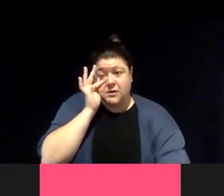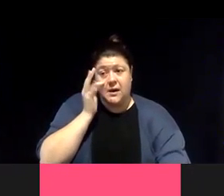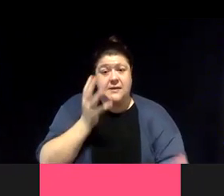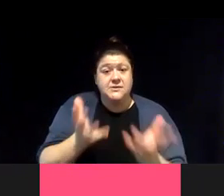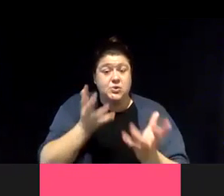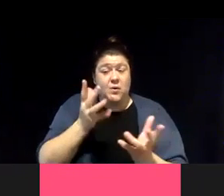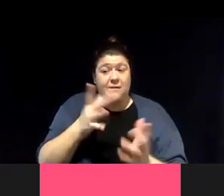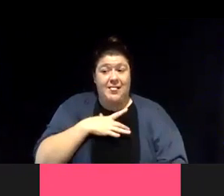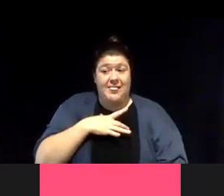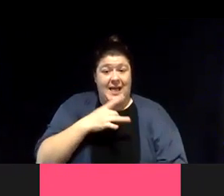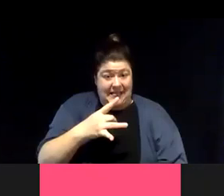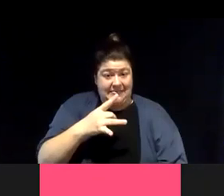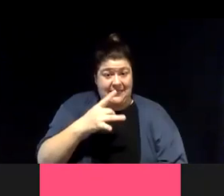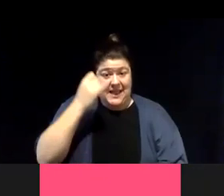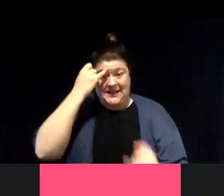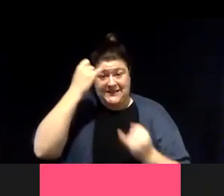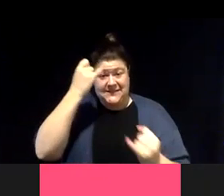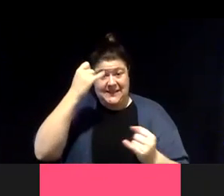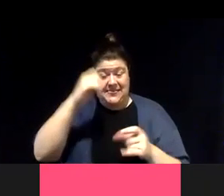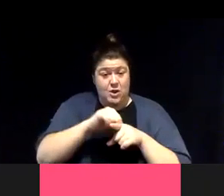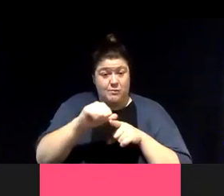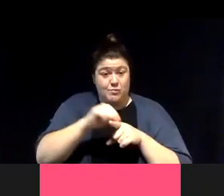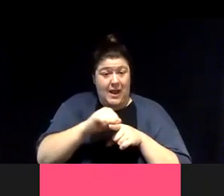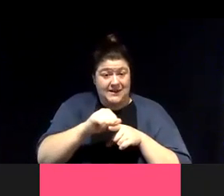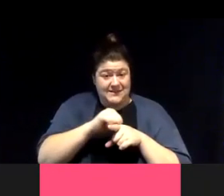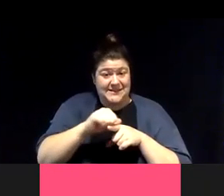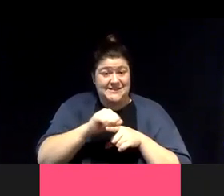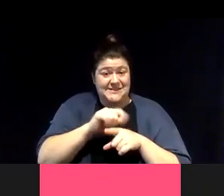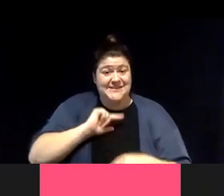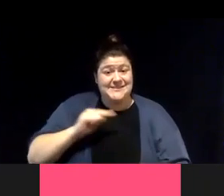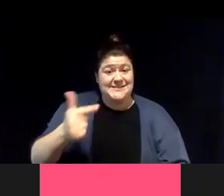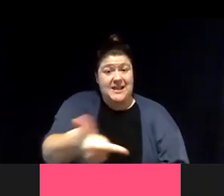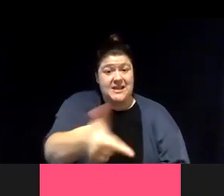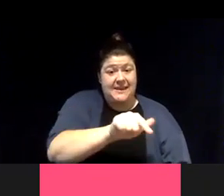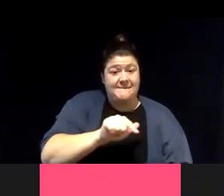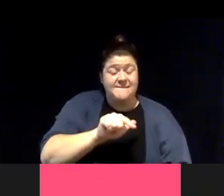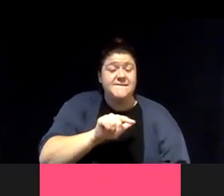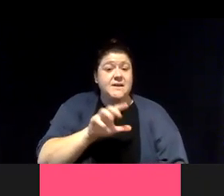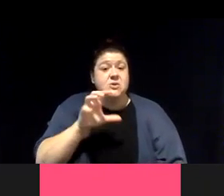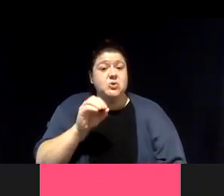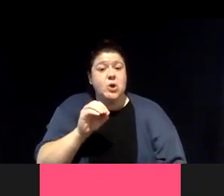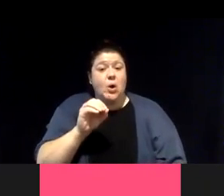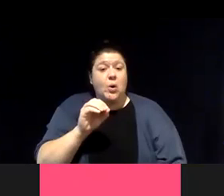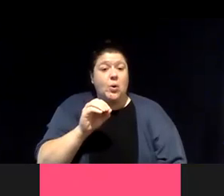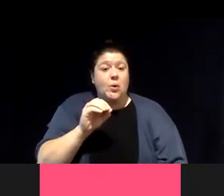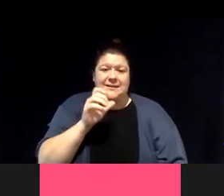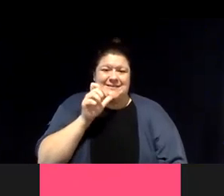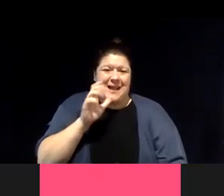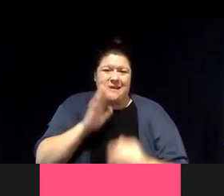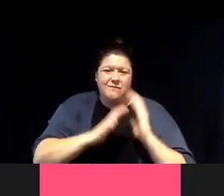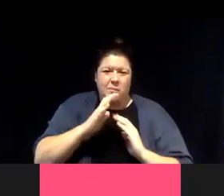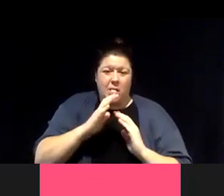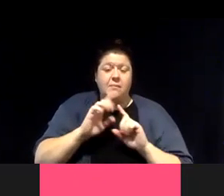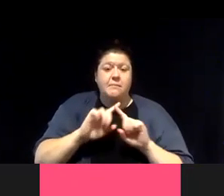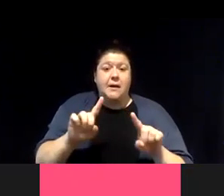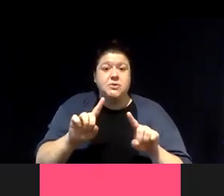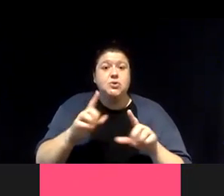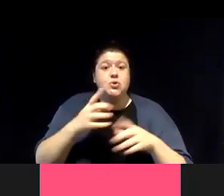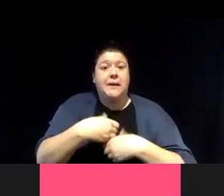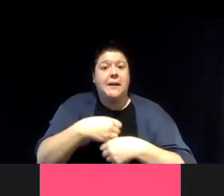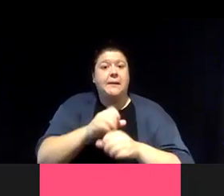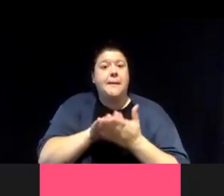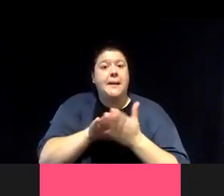you practice consecutive interpreting so that even though it's uncomfortable, that you get better at